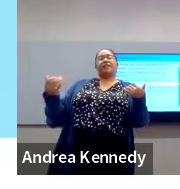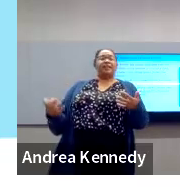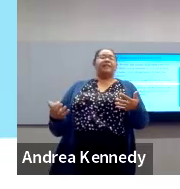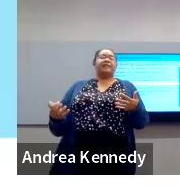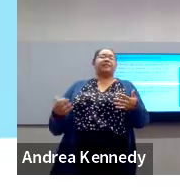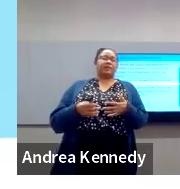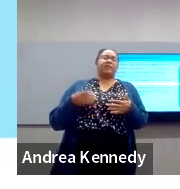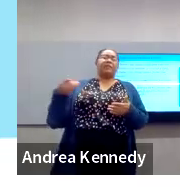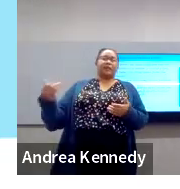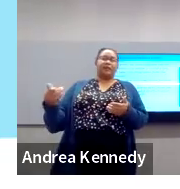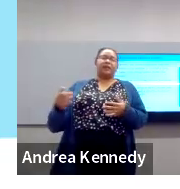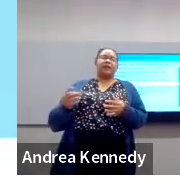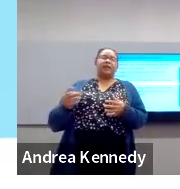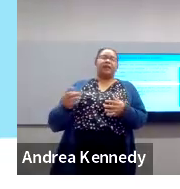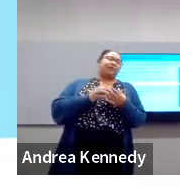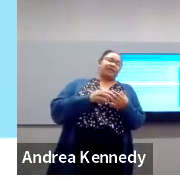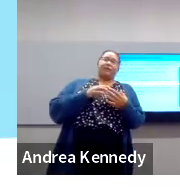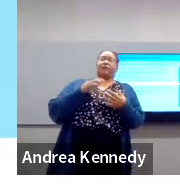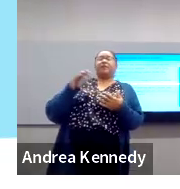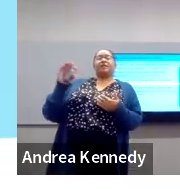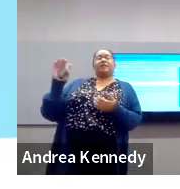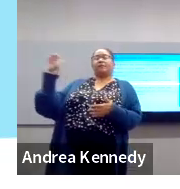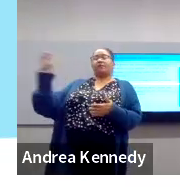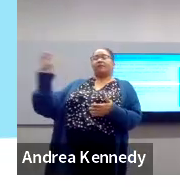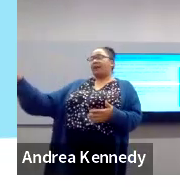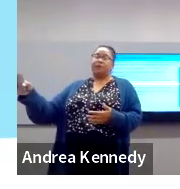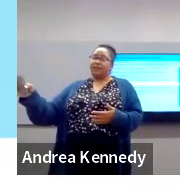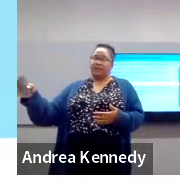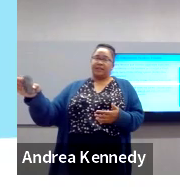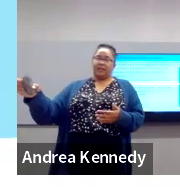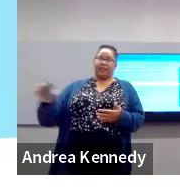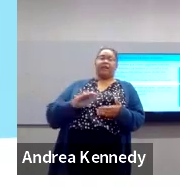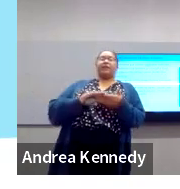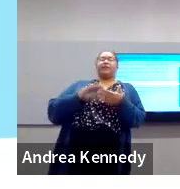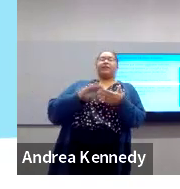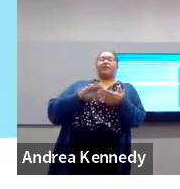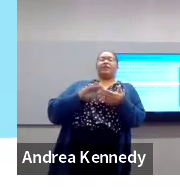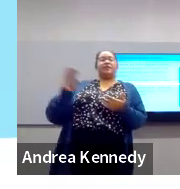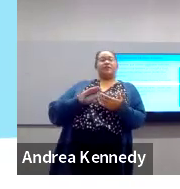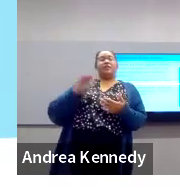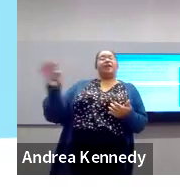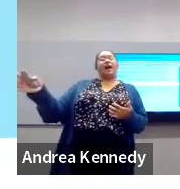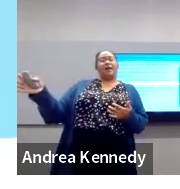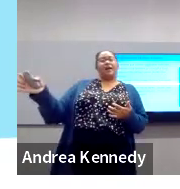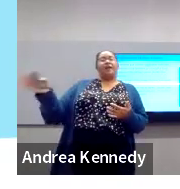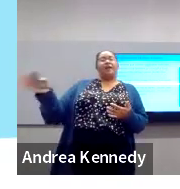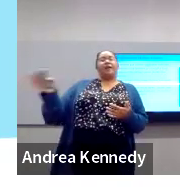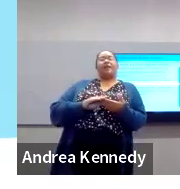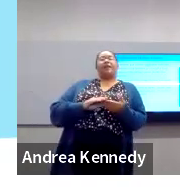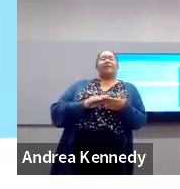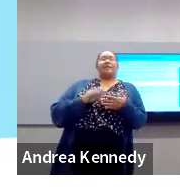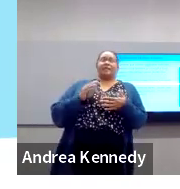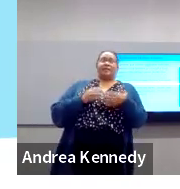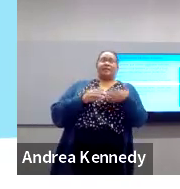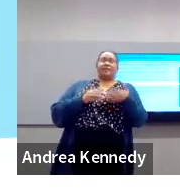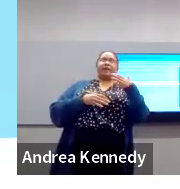of us, PG&E is going to be sub-metered. You pay your PG&E directly to PG&E. So you'll continue to do that.